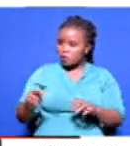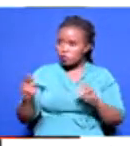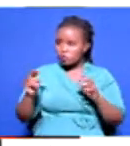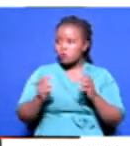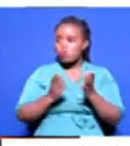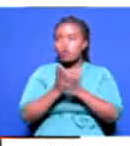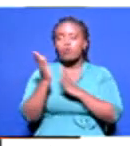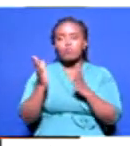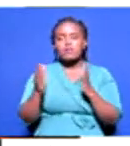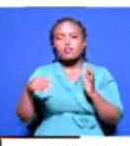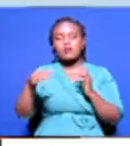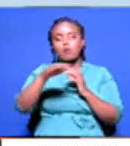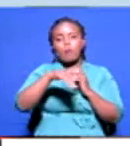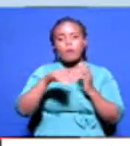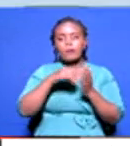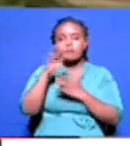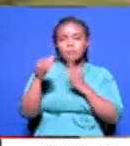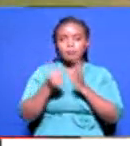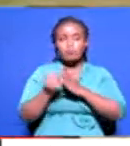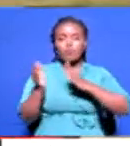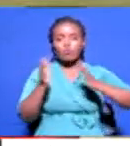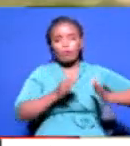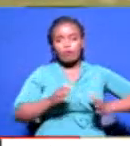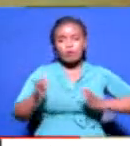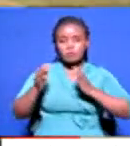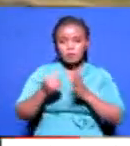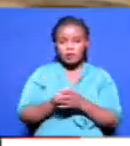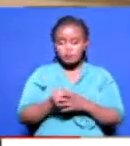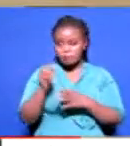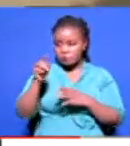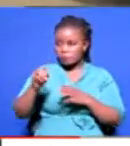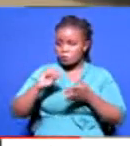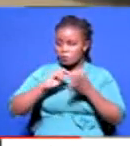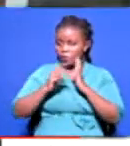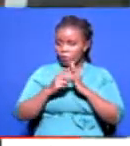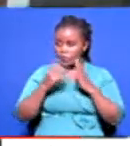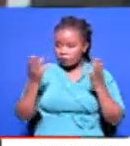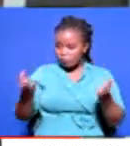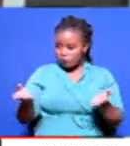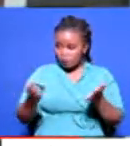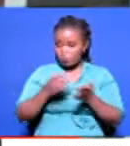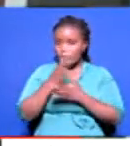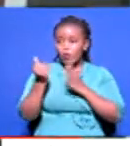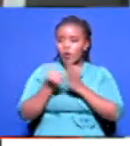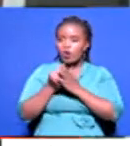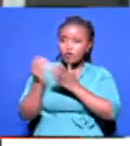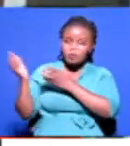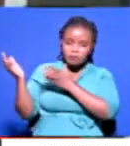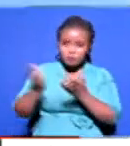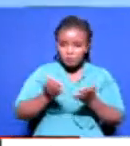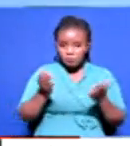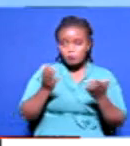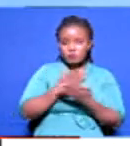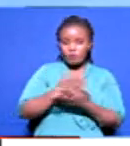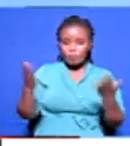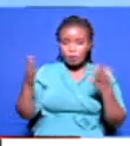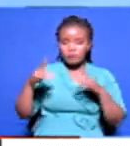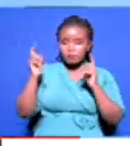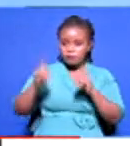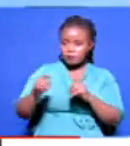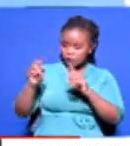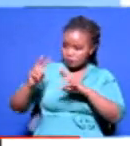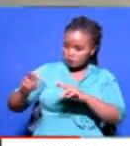a contingency plan. This means all inspection of most imported goods is being done at points of entry in